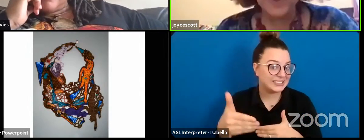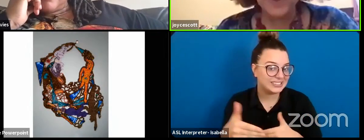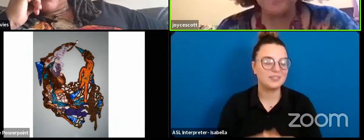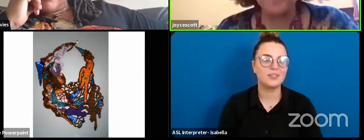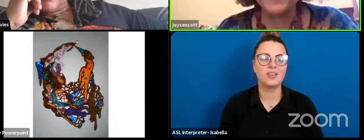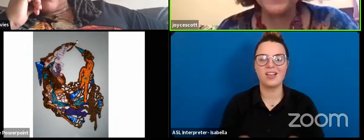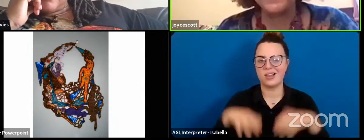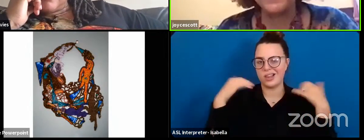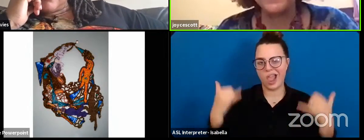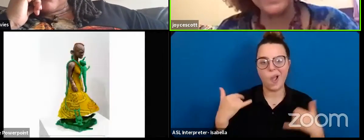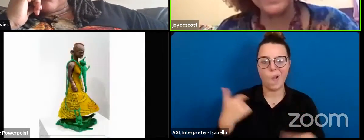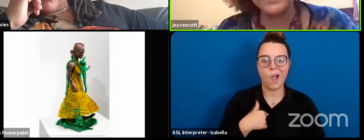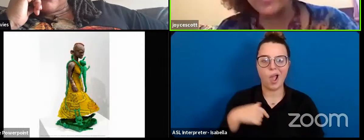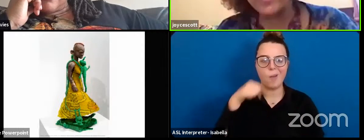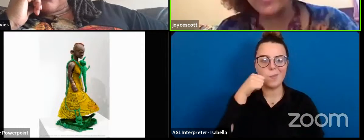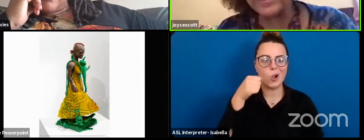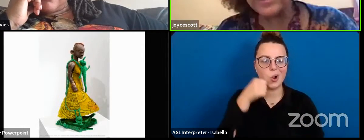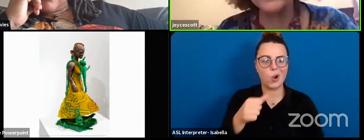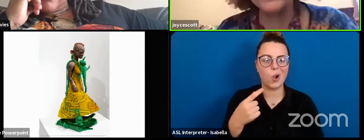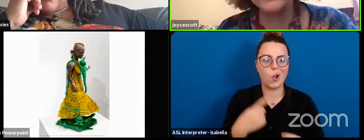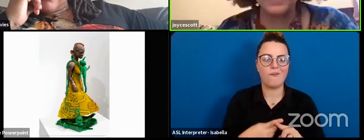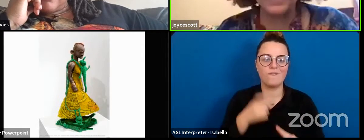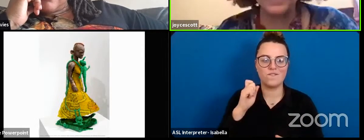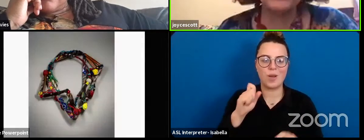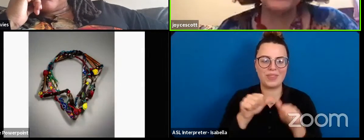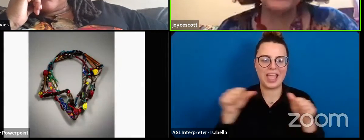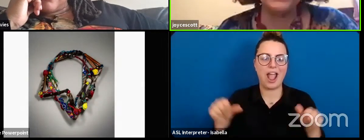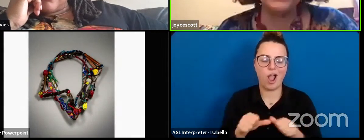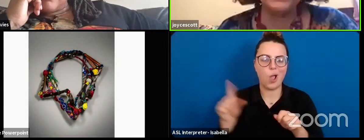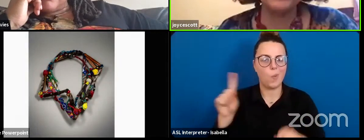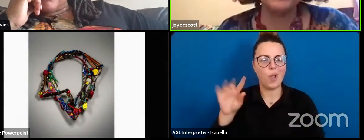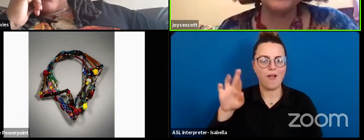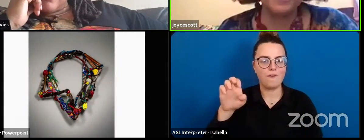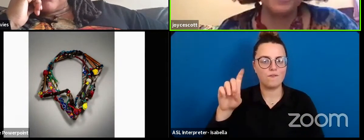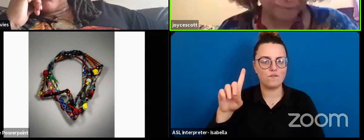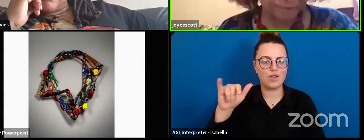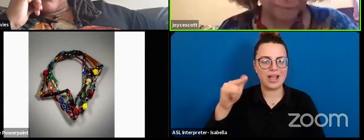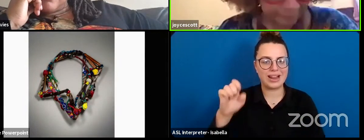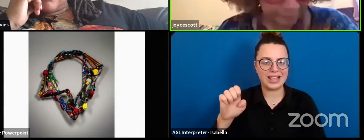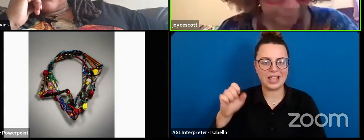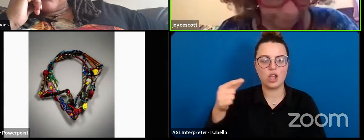roundaway girl from Sandtown, the area where Freddie Gray lost his life, the beginning of his life.